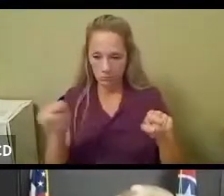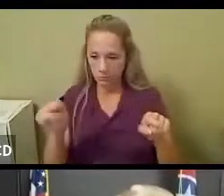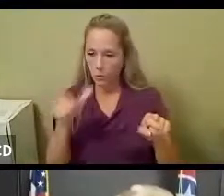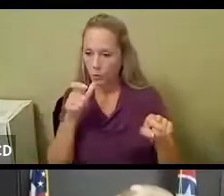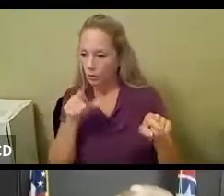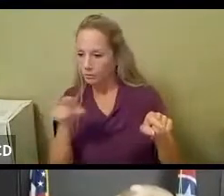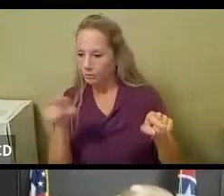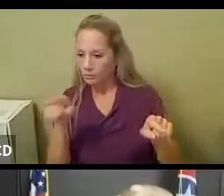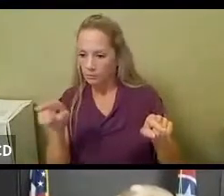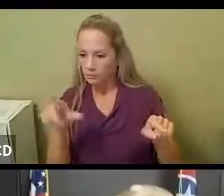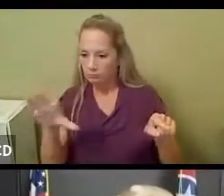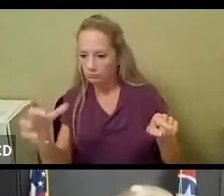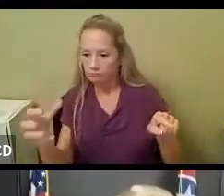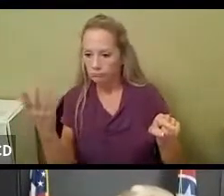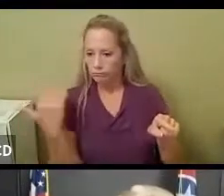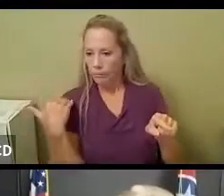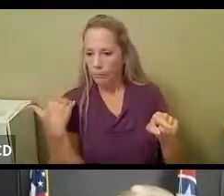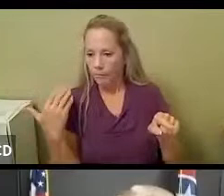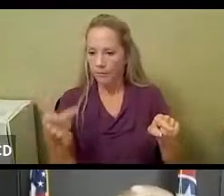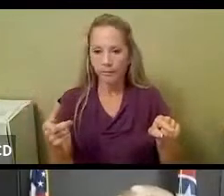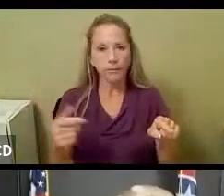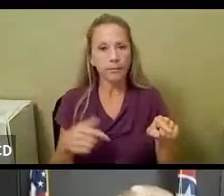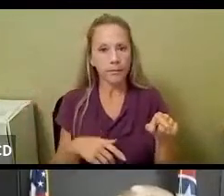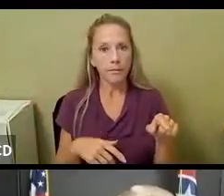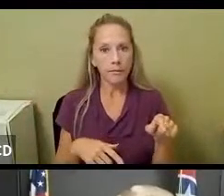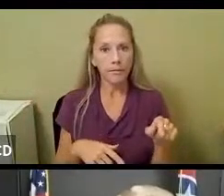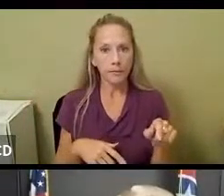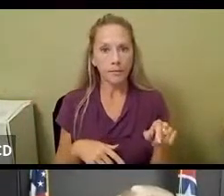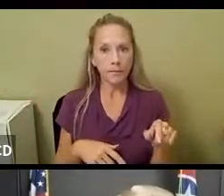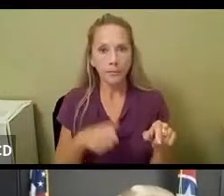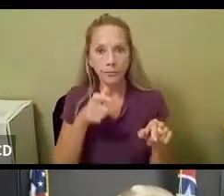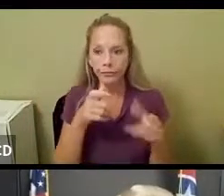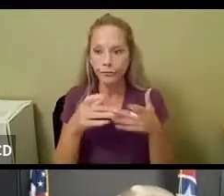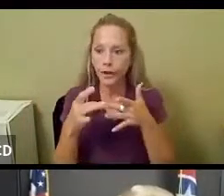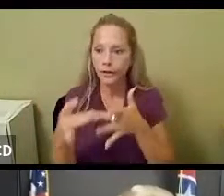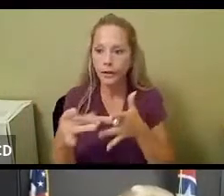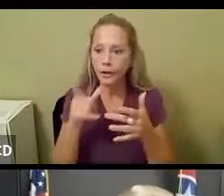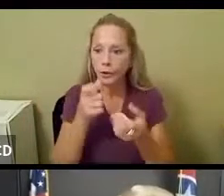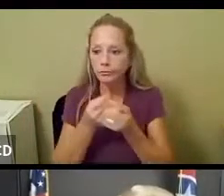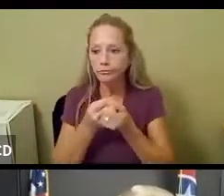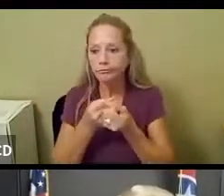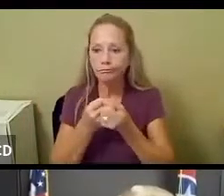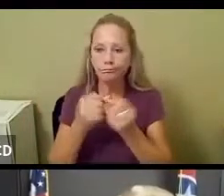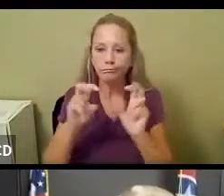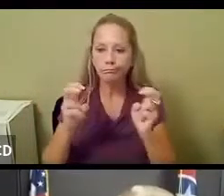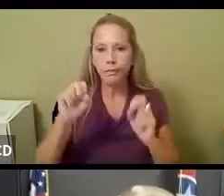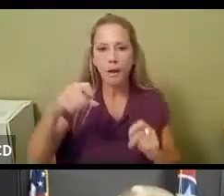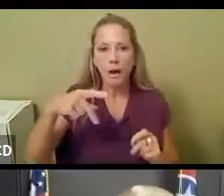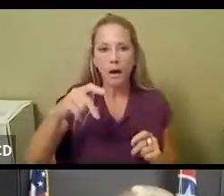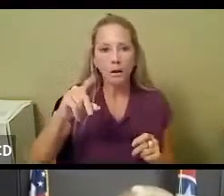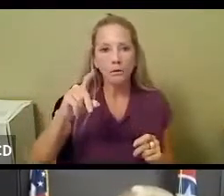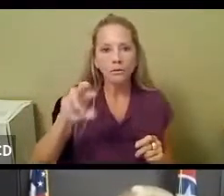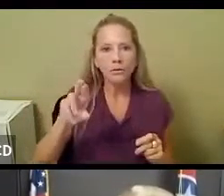so, who's going to take the lead and who's the sponsor. And